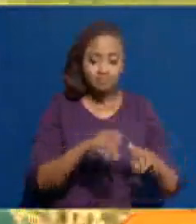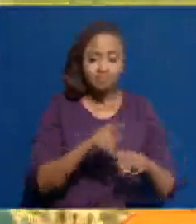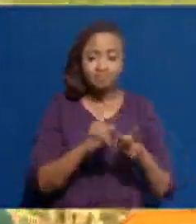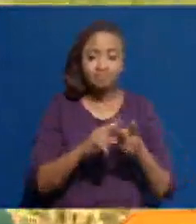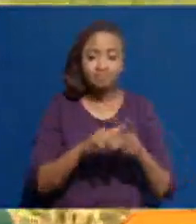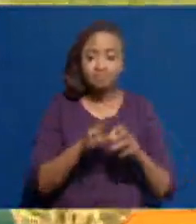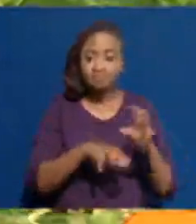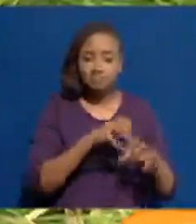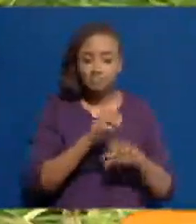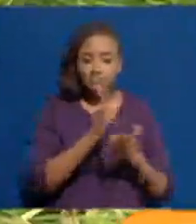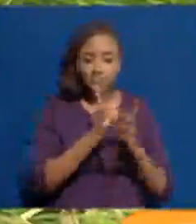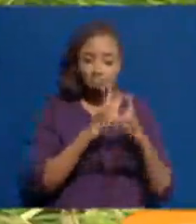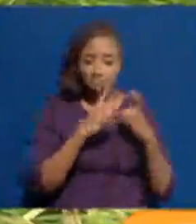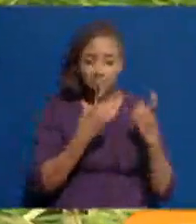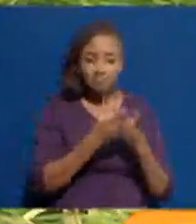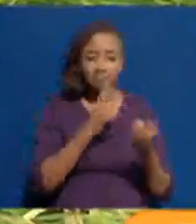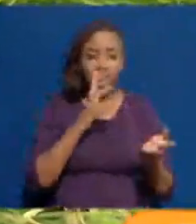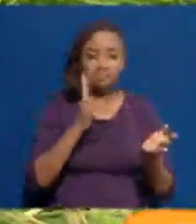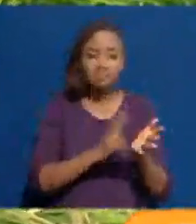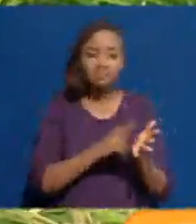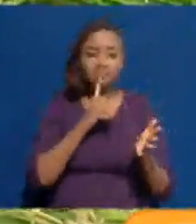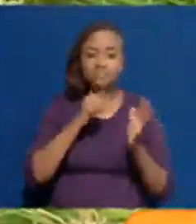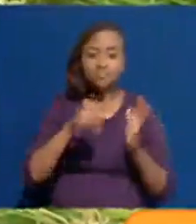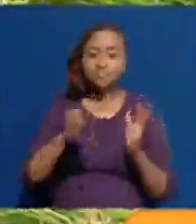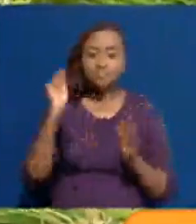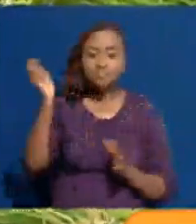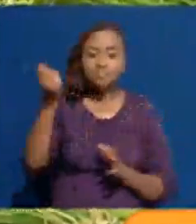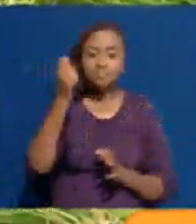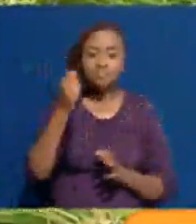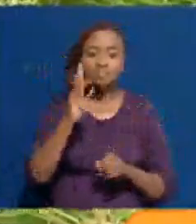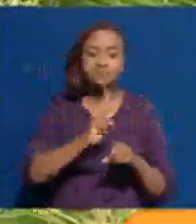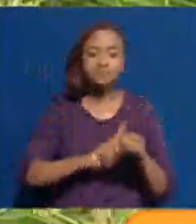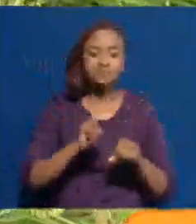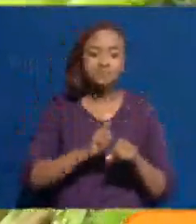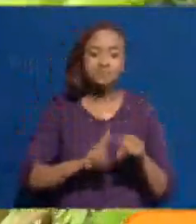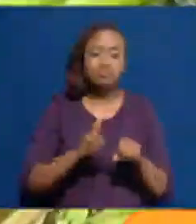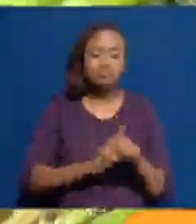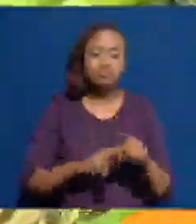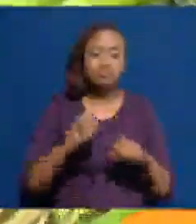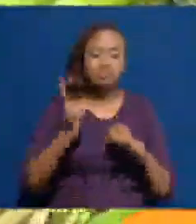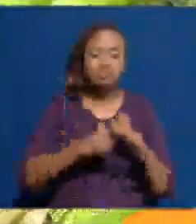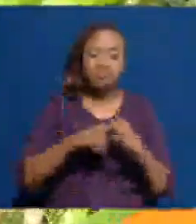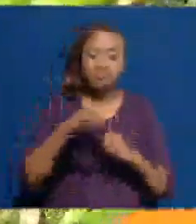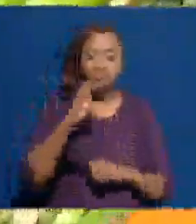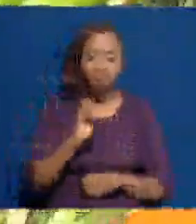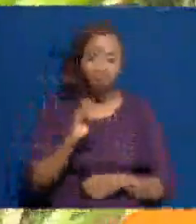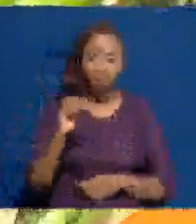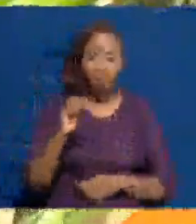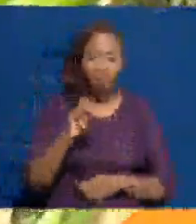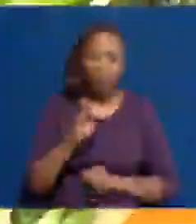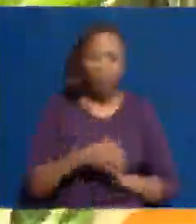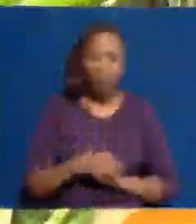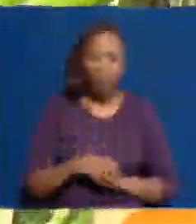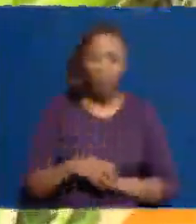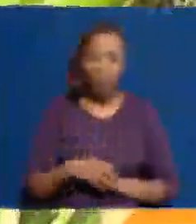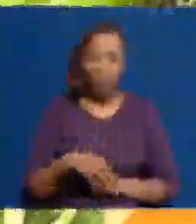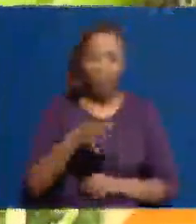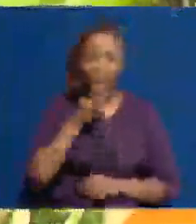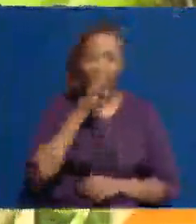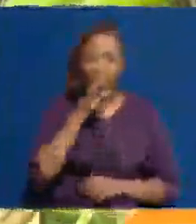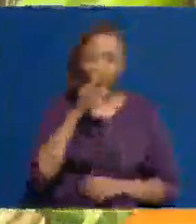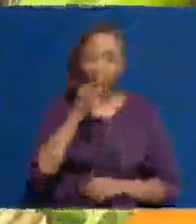Livestock Production Department report, Kenya consumes 60 million metric tons of fodder per